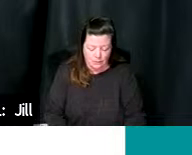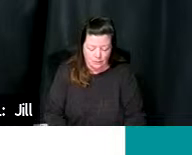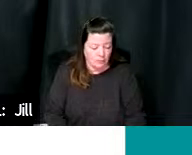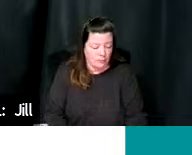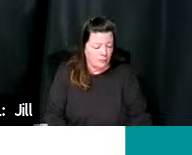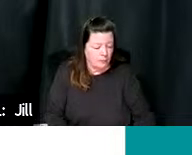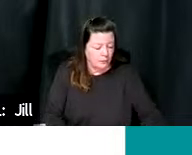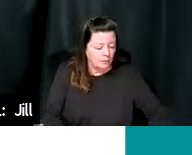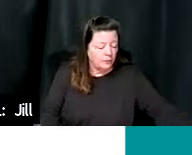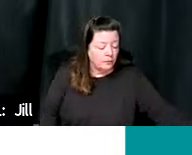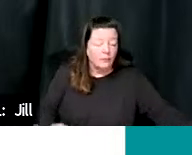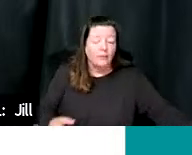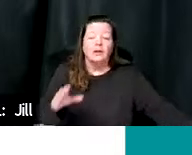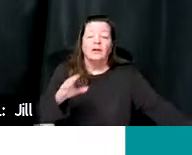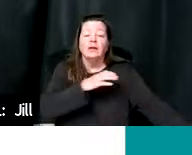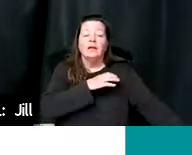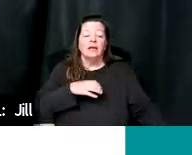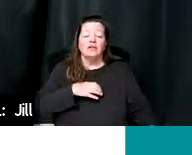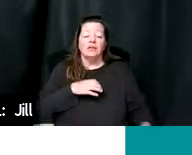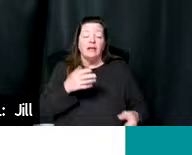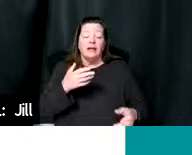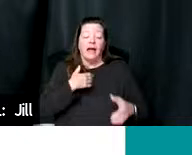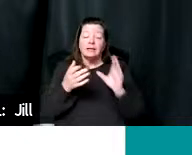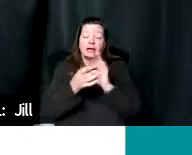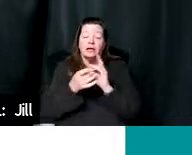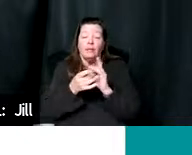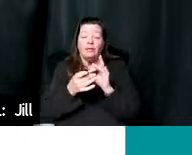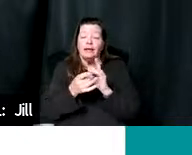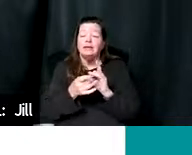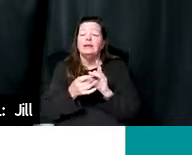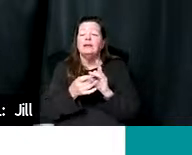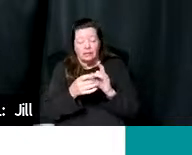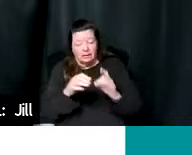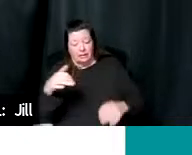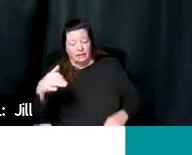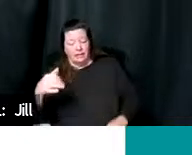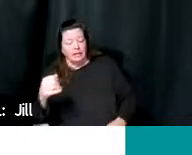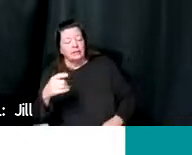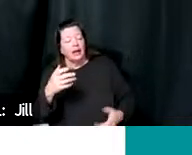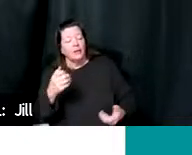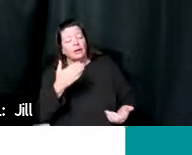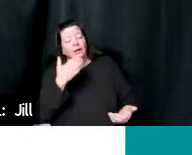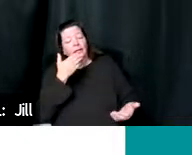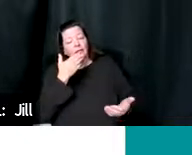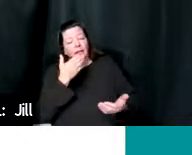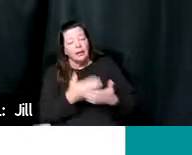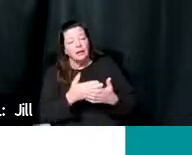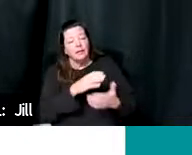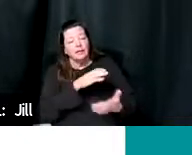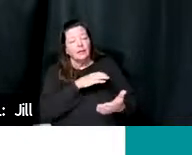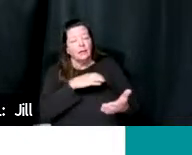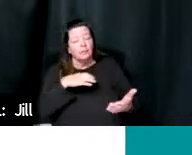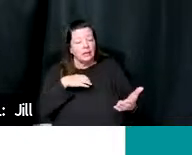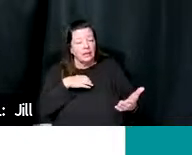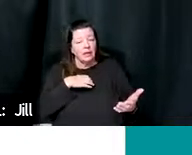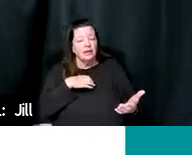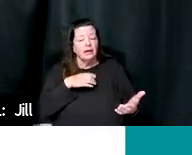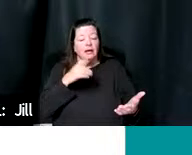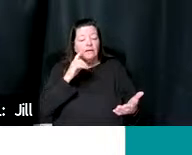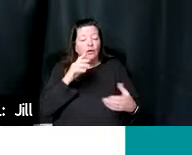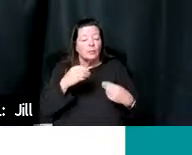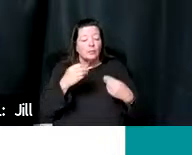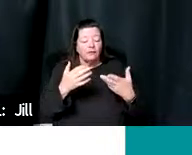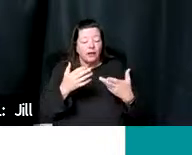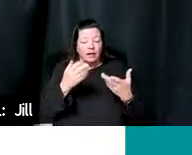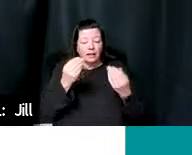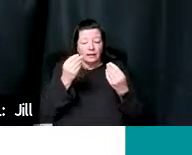Yeah, I just wanted to say thank you to the committee for recognizing the recognition of the needs at Expo into the